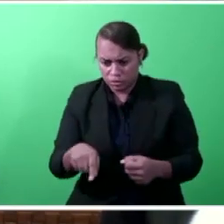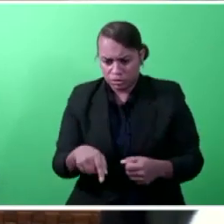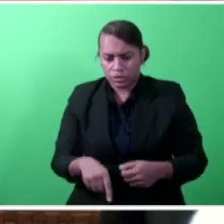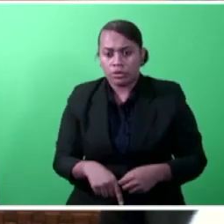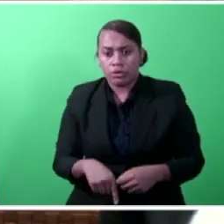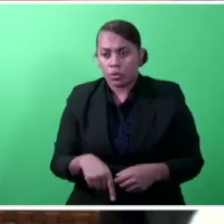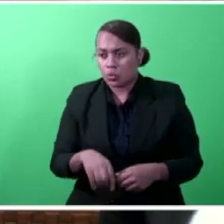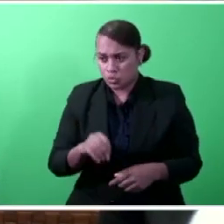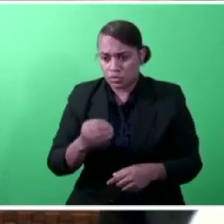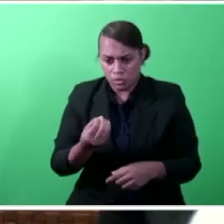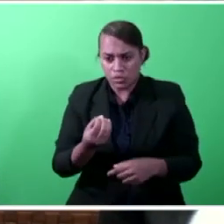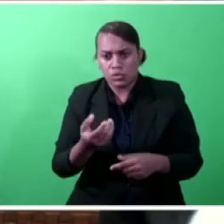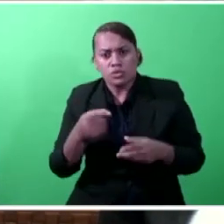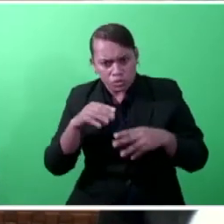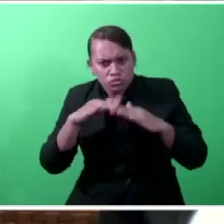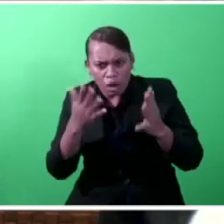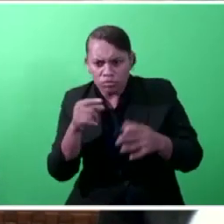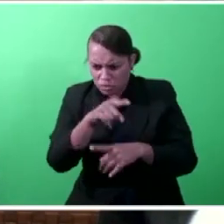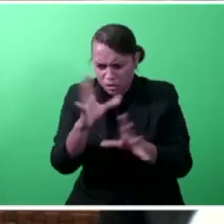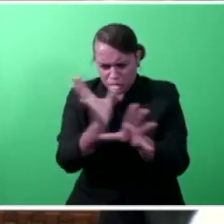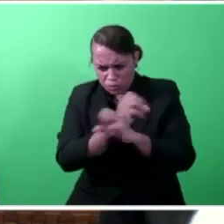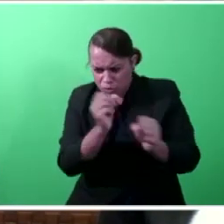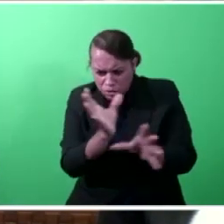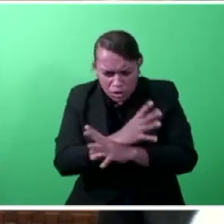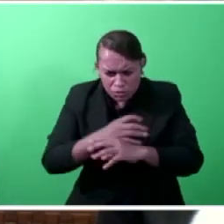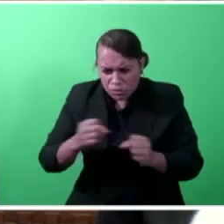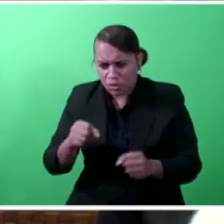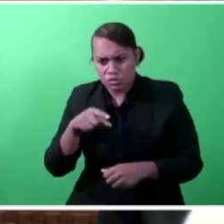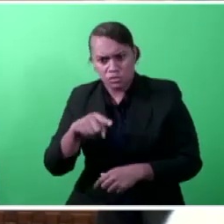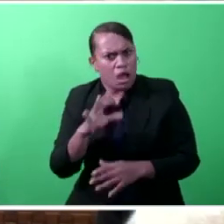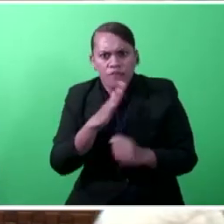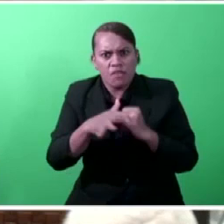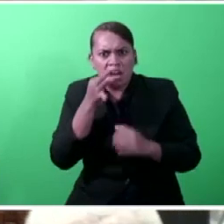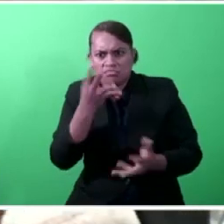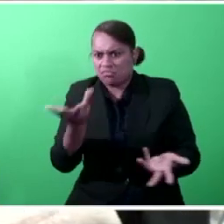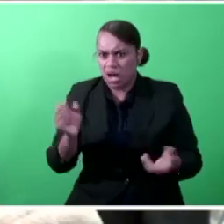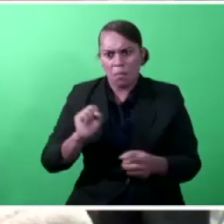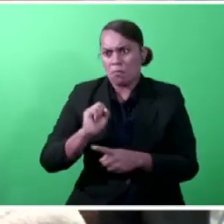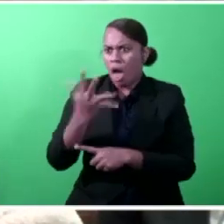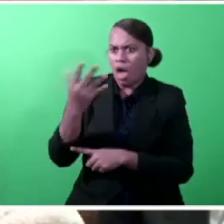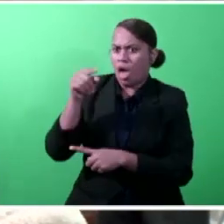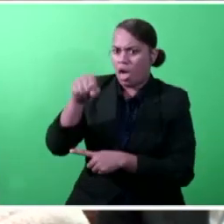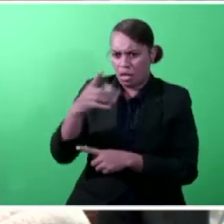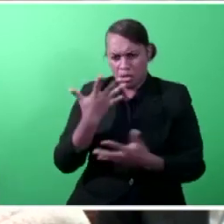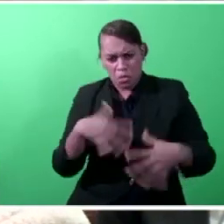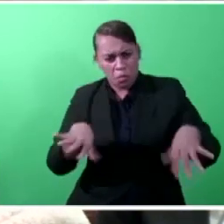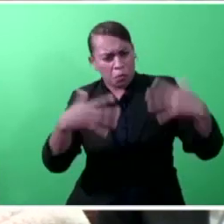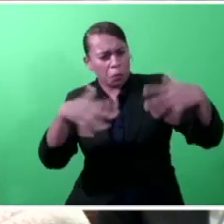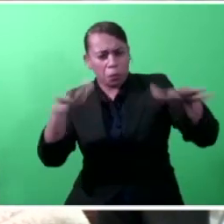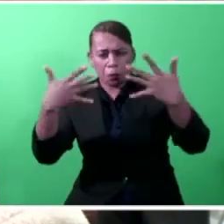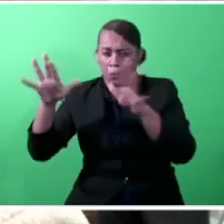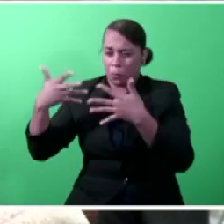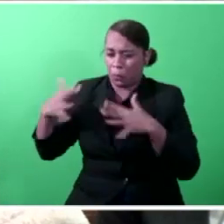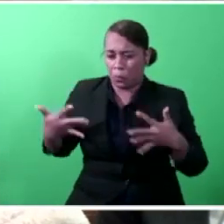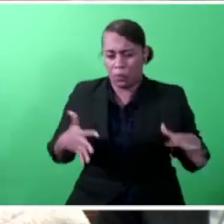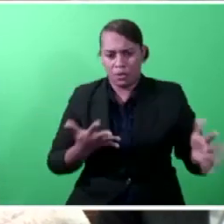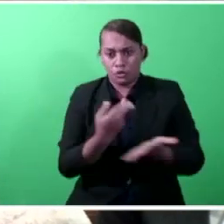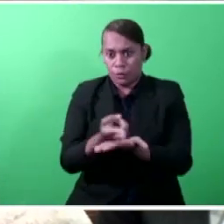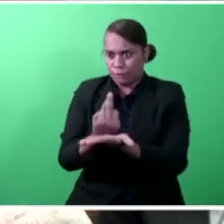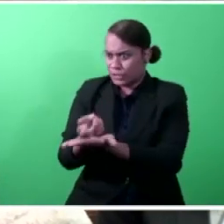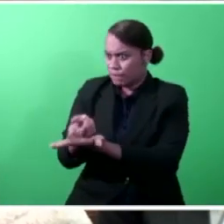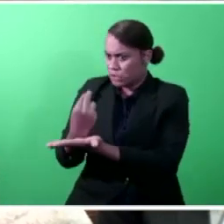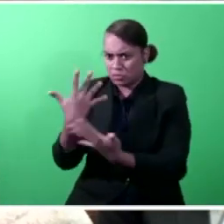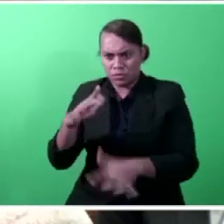housing sectors. There was no request for food ration, and I applaud the resilience and the cooperation of the people in the